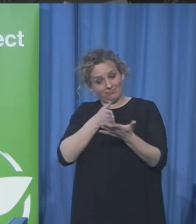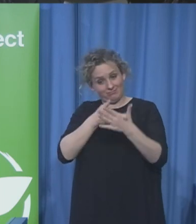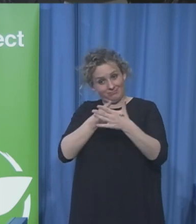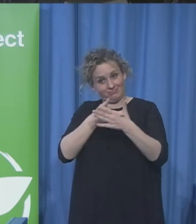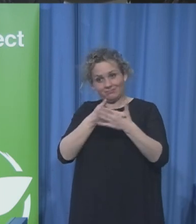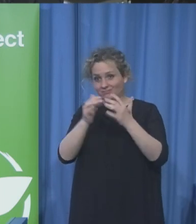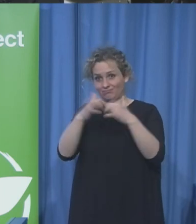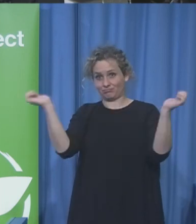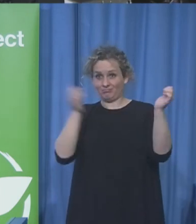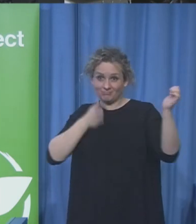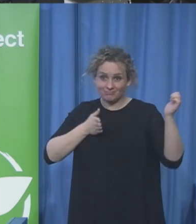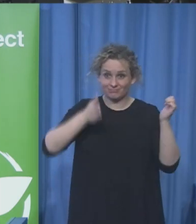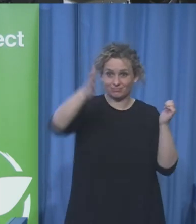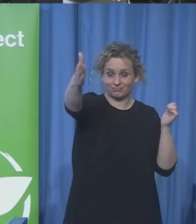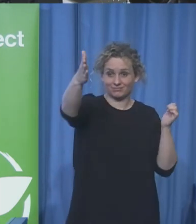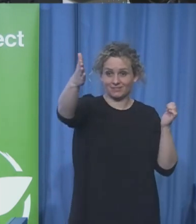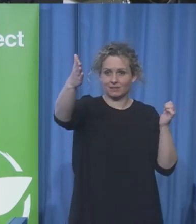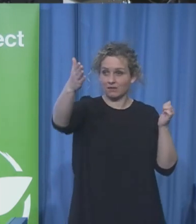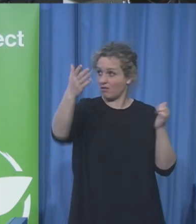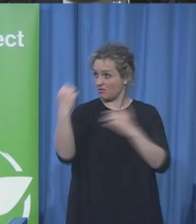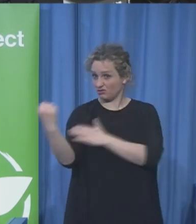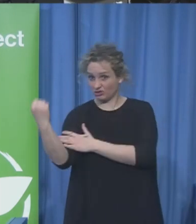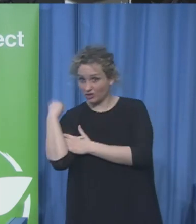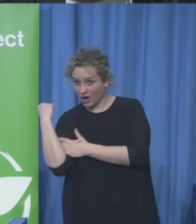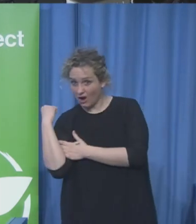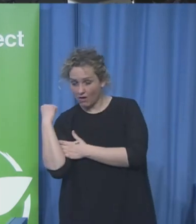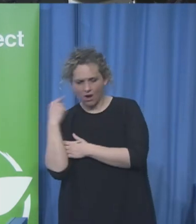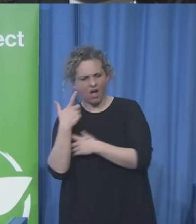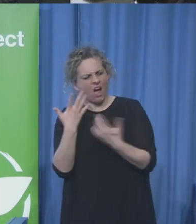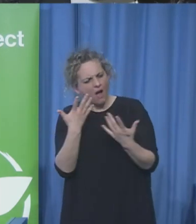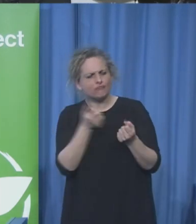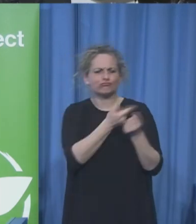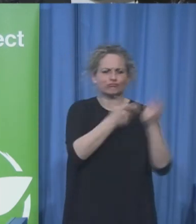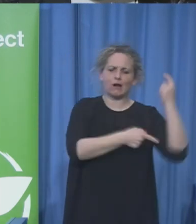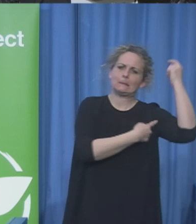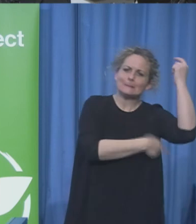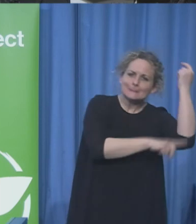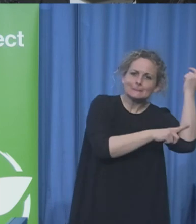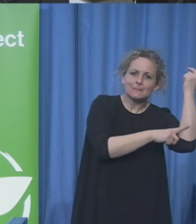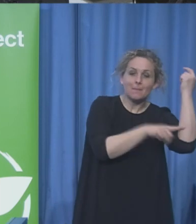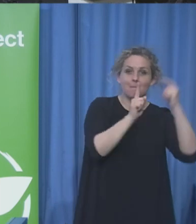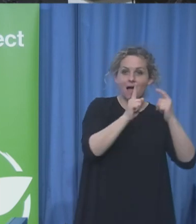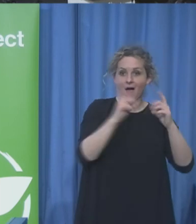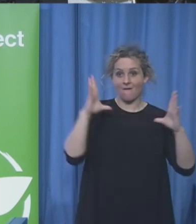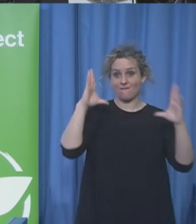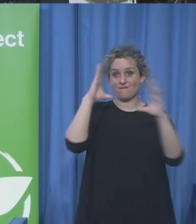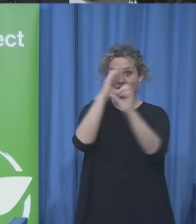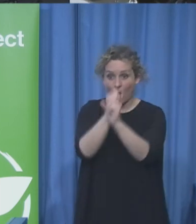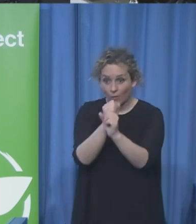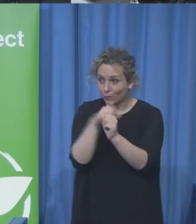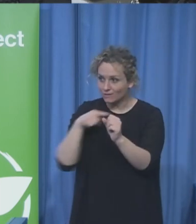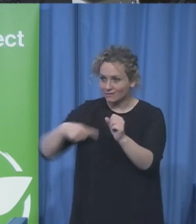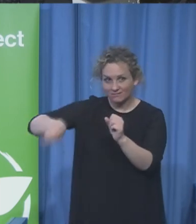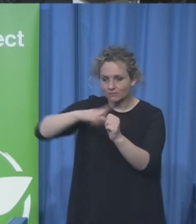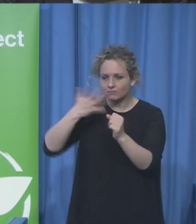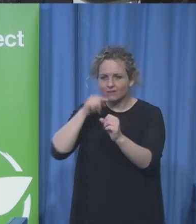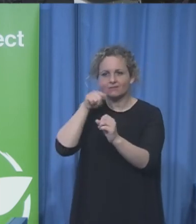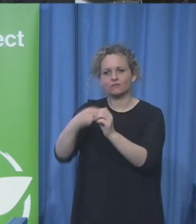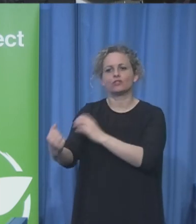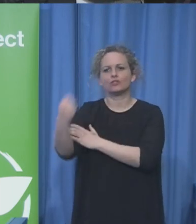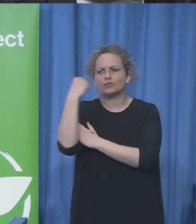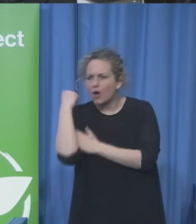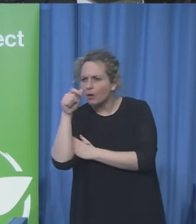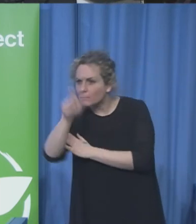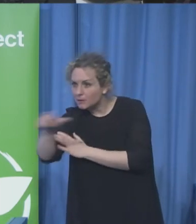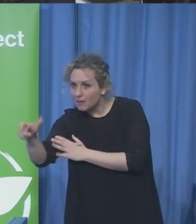our strengths and strengths of all the people with and without disabilities? Believe me, with this new approach,